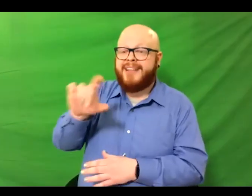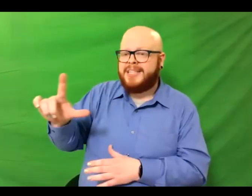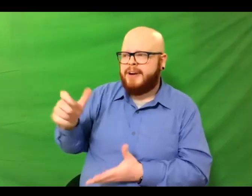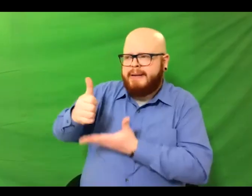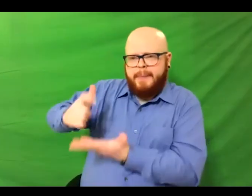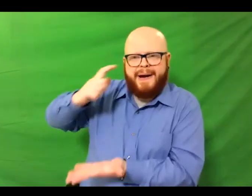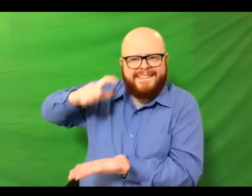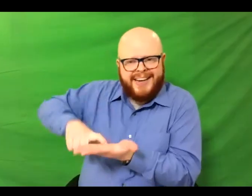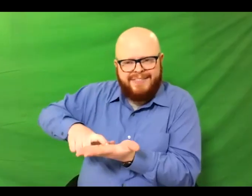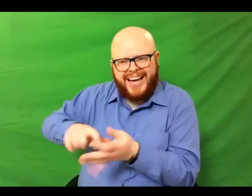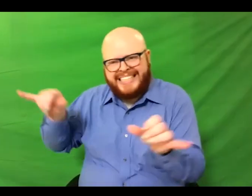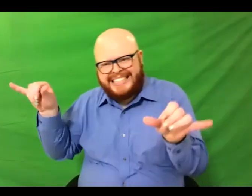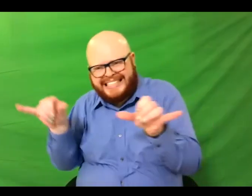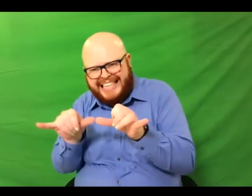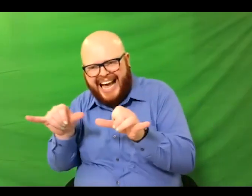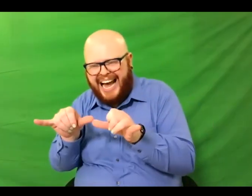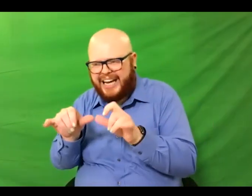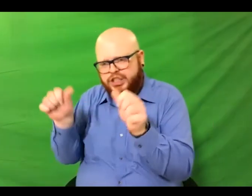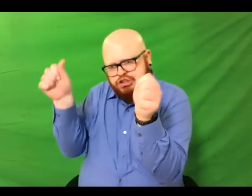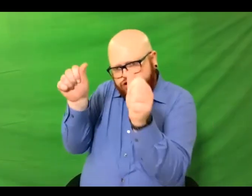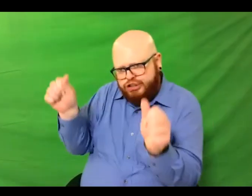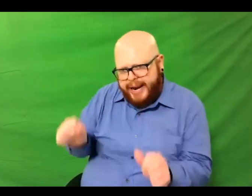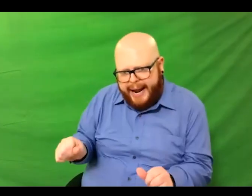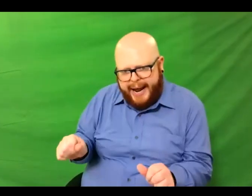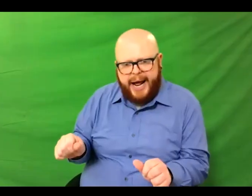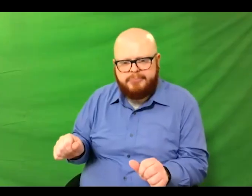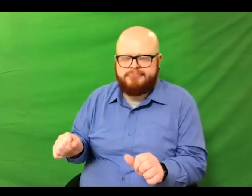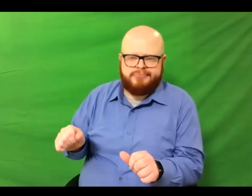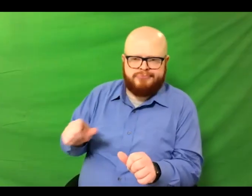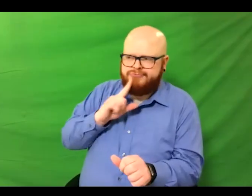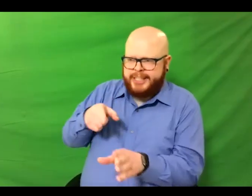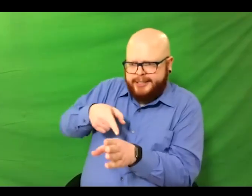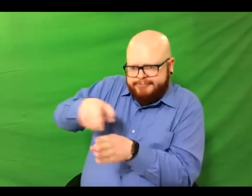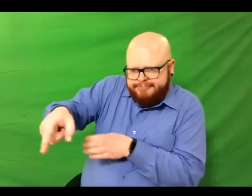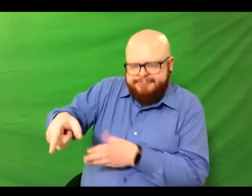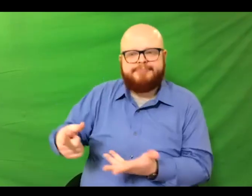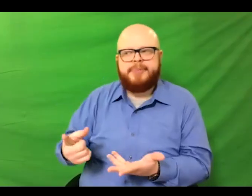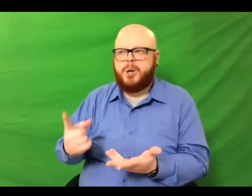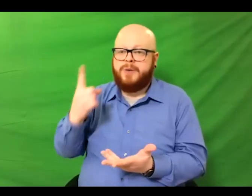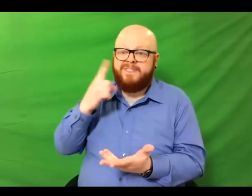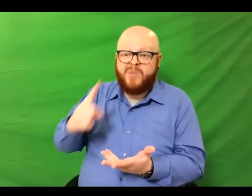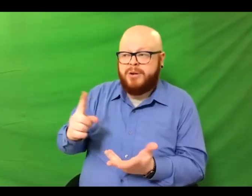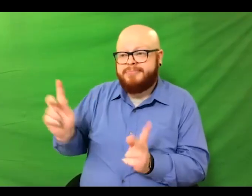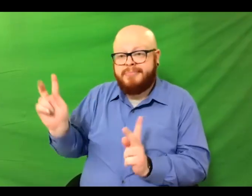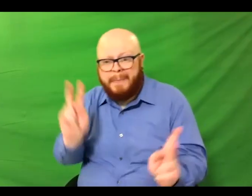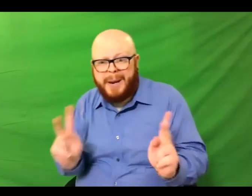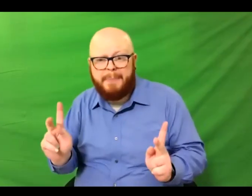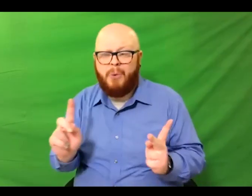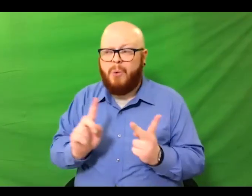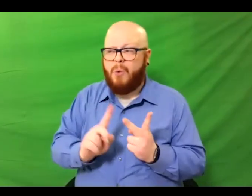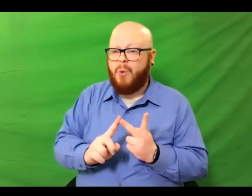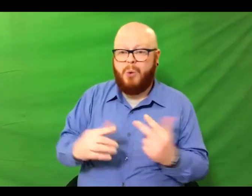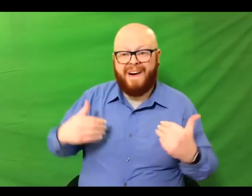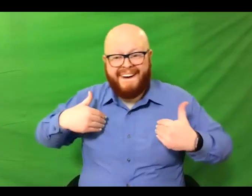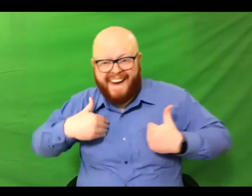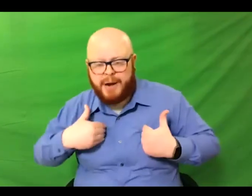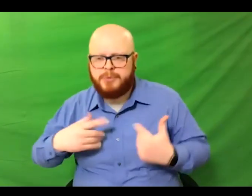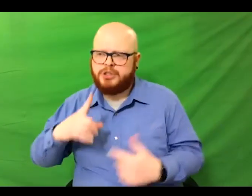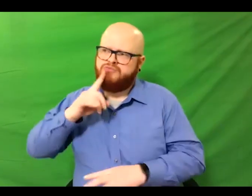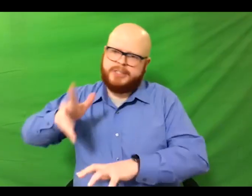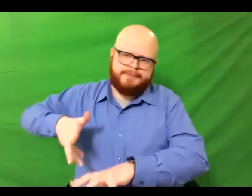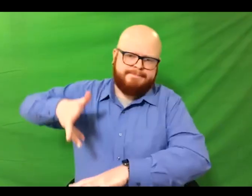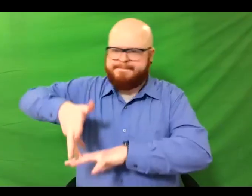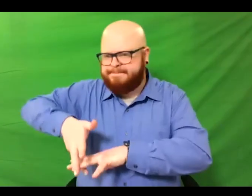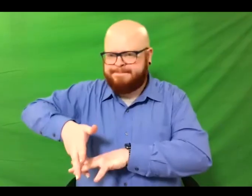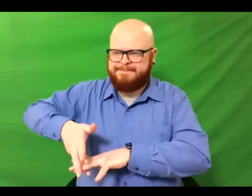shape specifiers, comparing animals and people. It's part of a rich language. So if you're missing